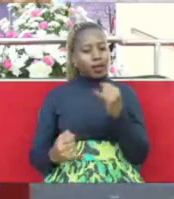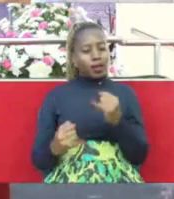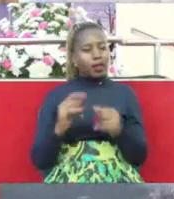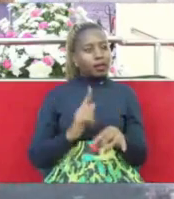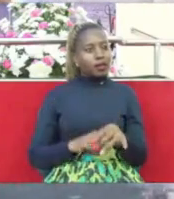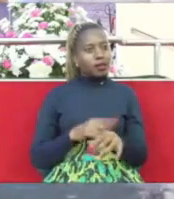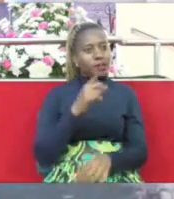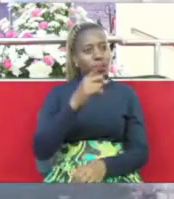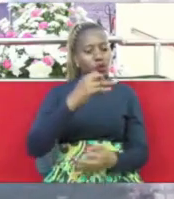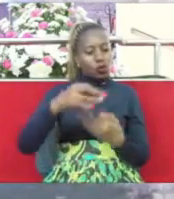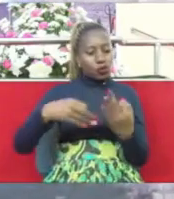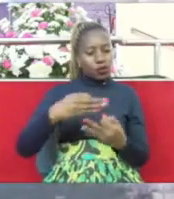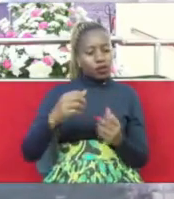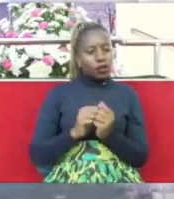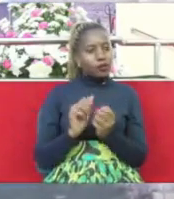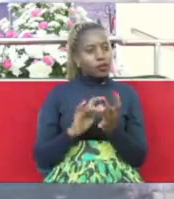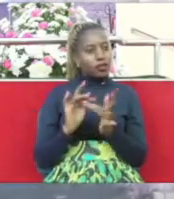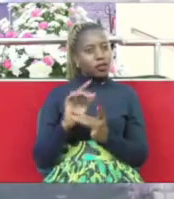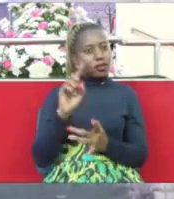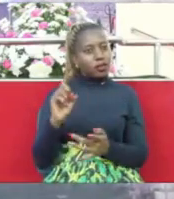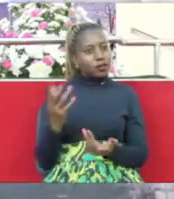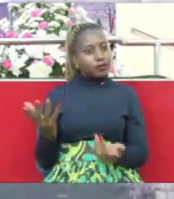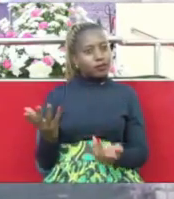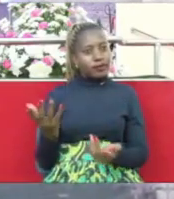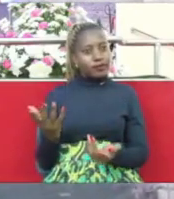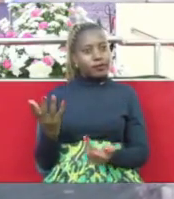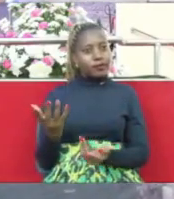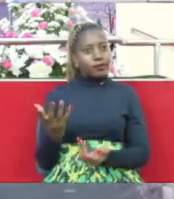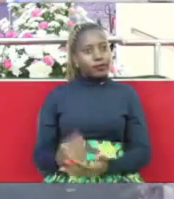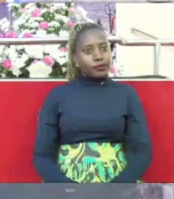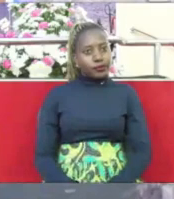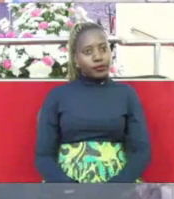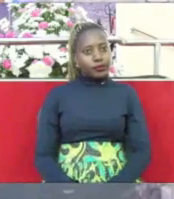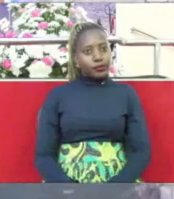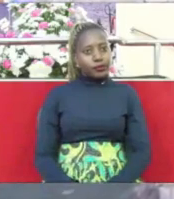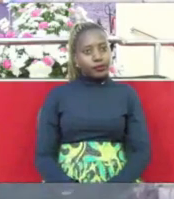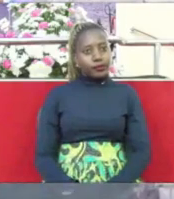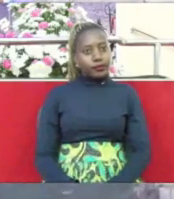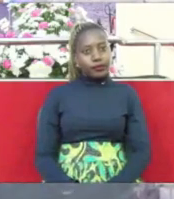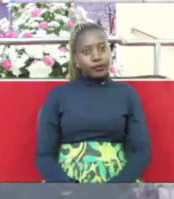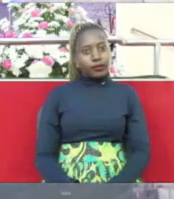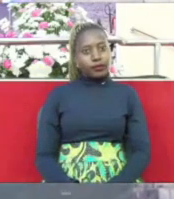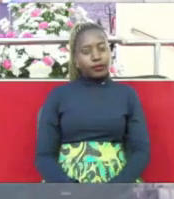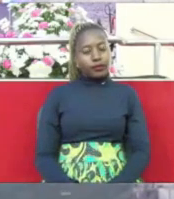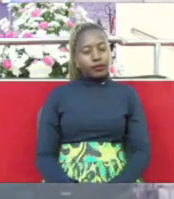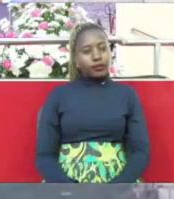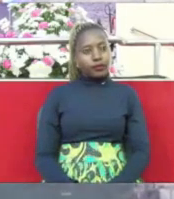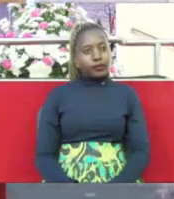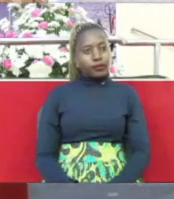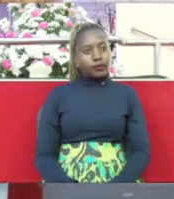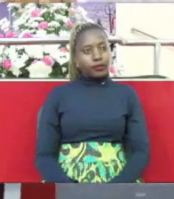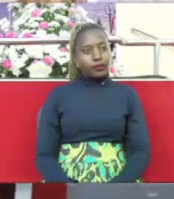Inaweza kuwa kwamba tumempoteza kwa sababu wakati mwingine unasema tu Bwana asifiwe, lakini ni wakati mgani ulikuwa na ushirika wa mwisho na yeye? When was